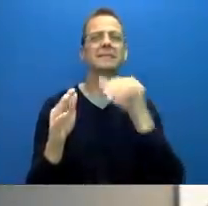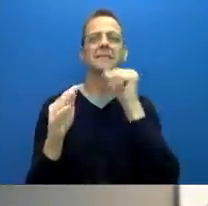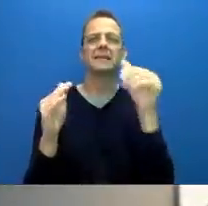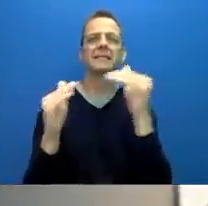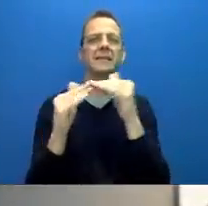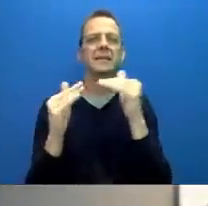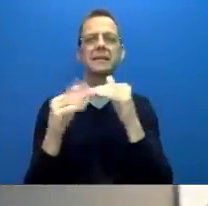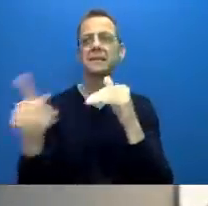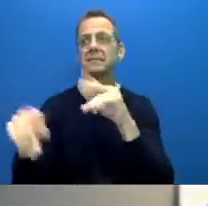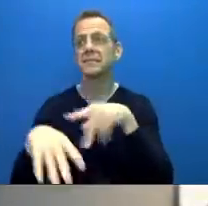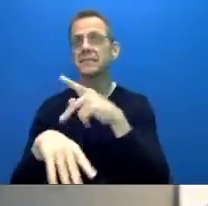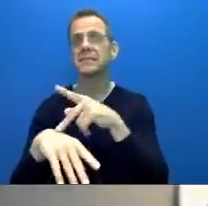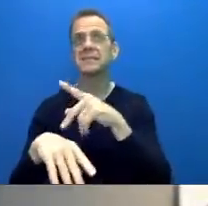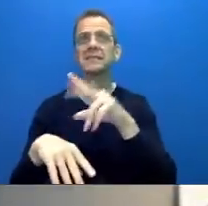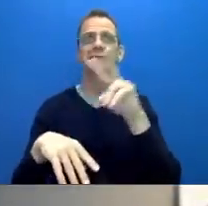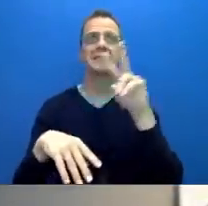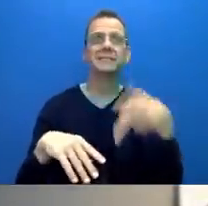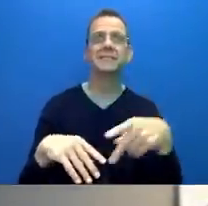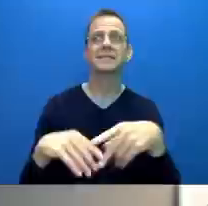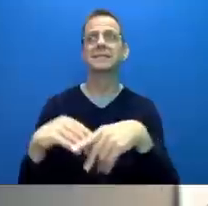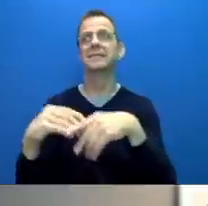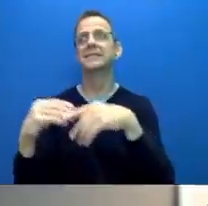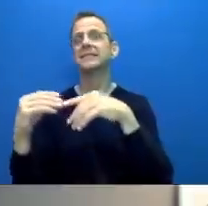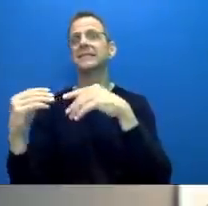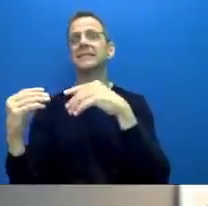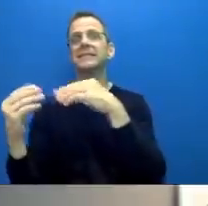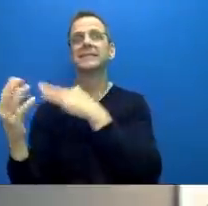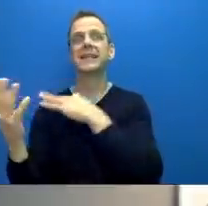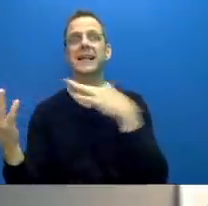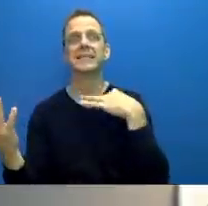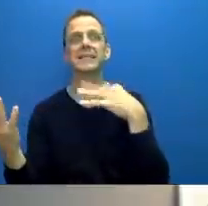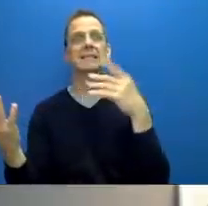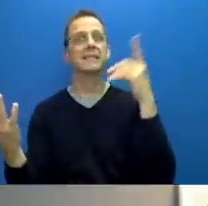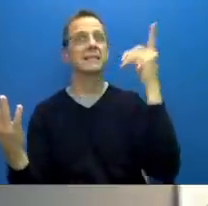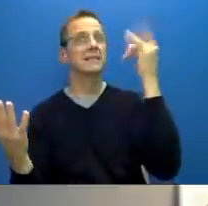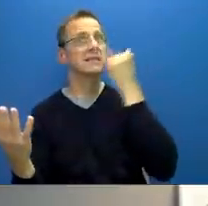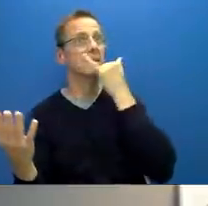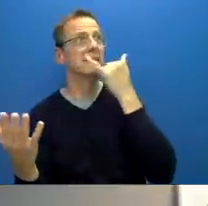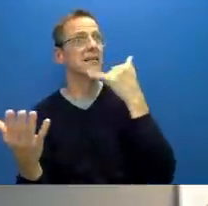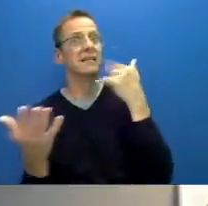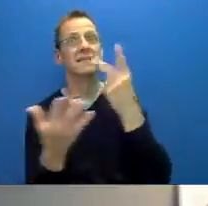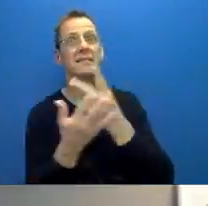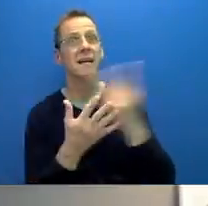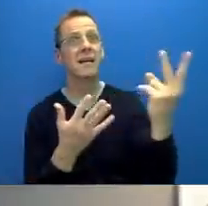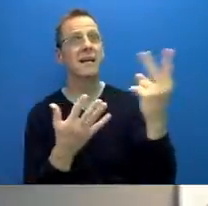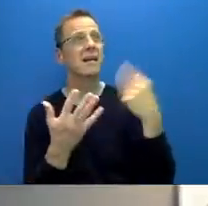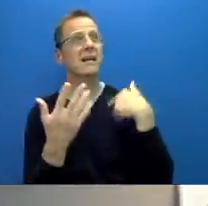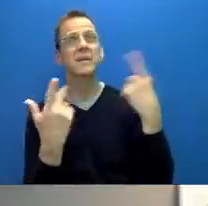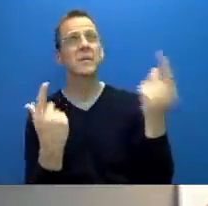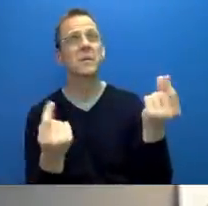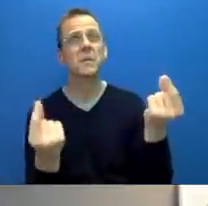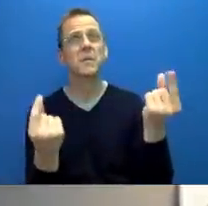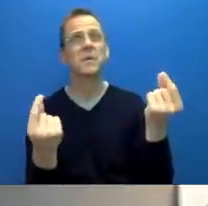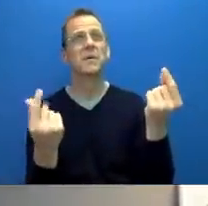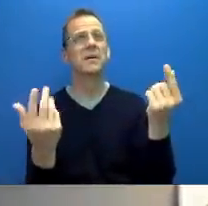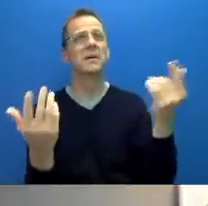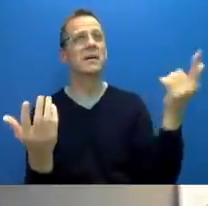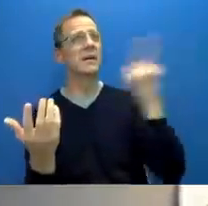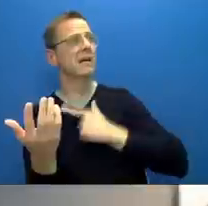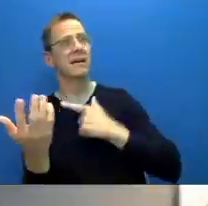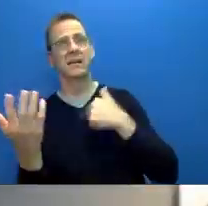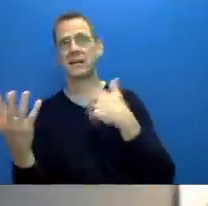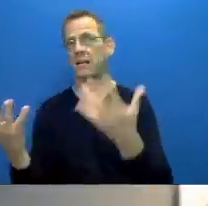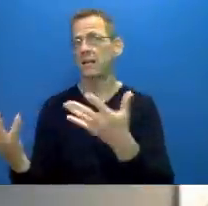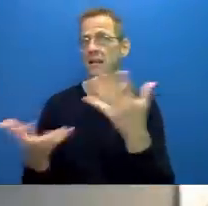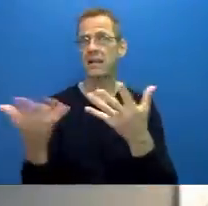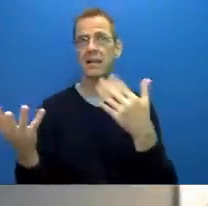pick up the failure of the government to do that. I think as we move forward, we need to keep that pressure on because we saw in the summer the taking